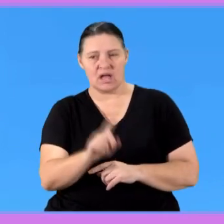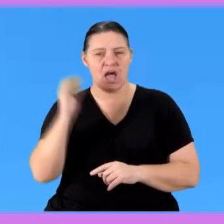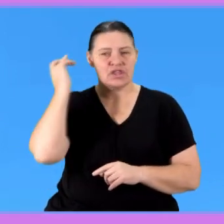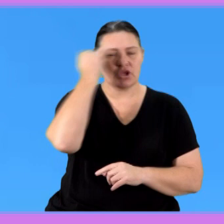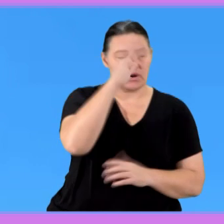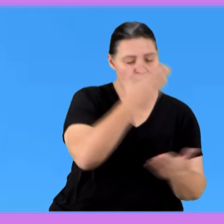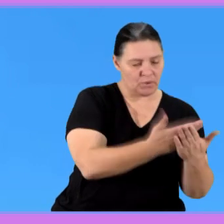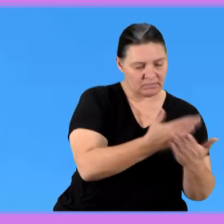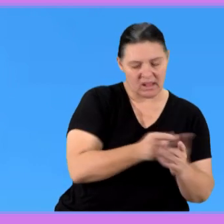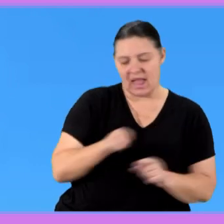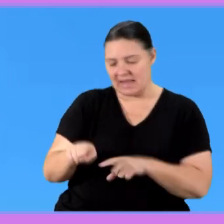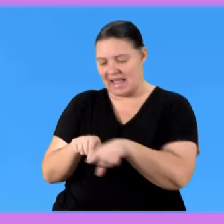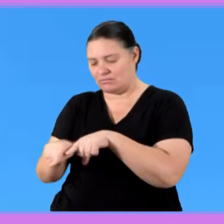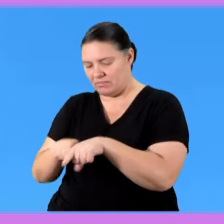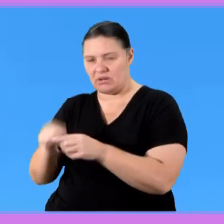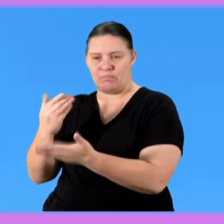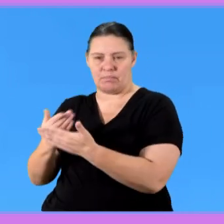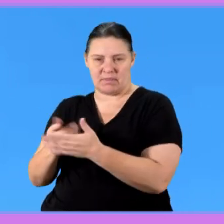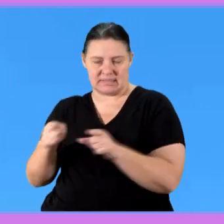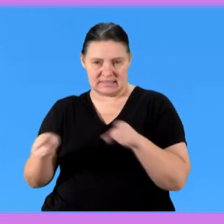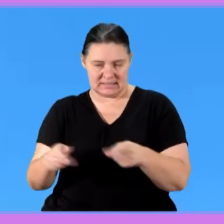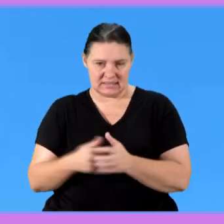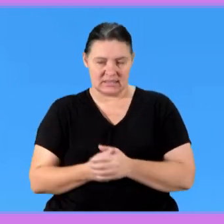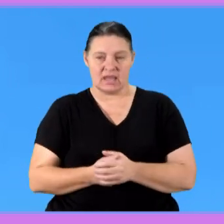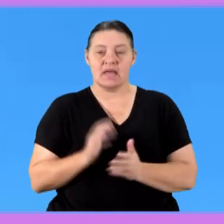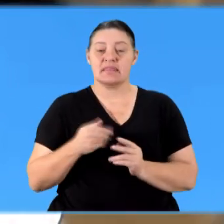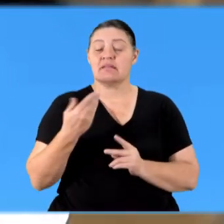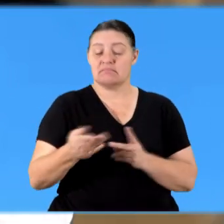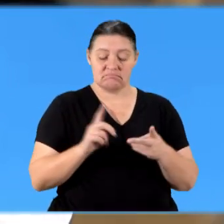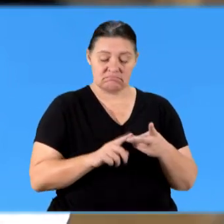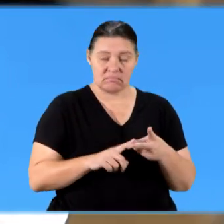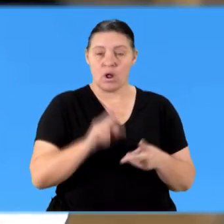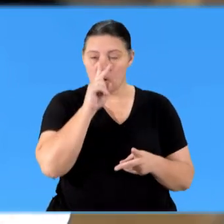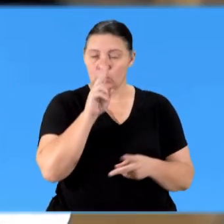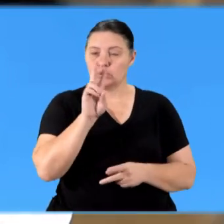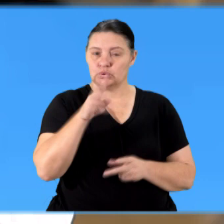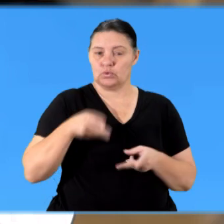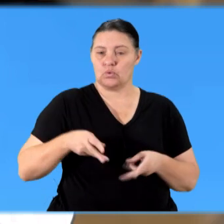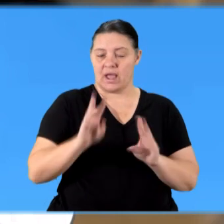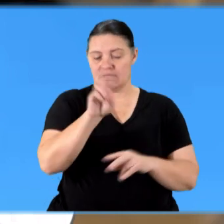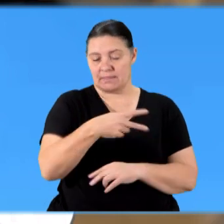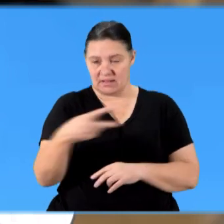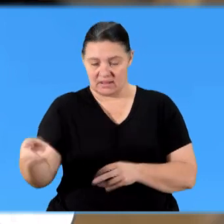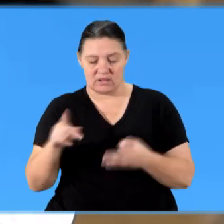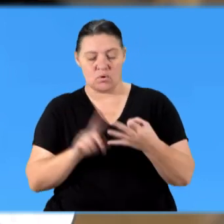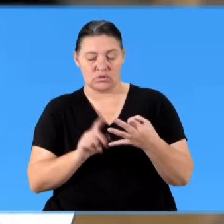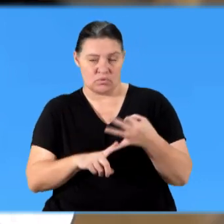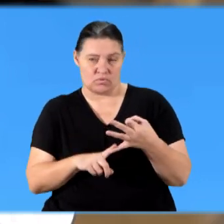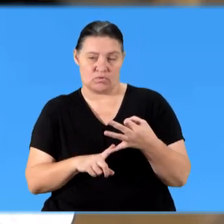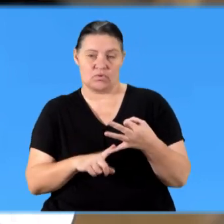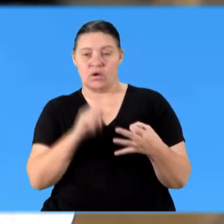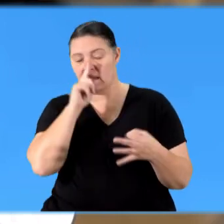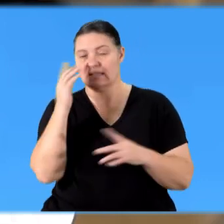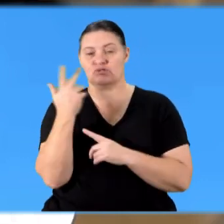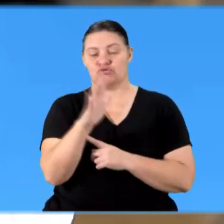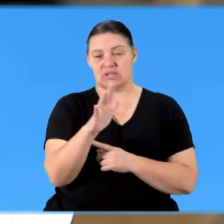theoretical probability versus experimental probability. Thereafter, we've looked at two-way tables, and then also we've looked